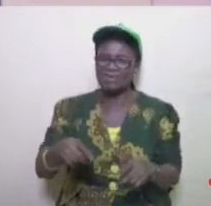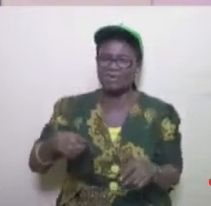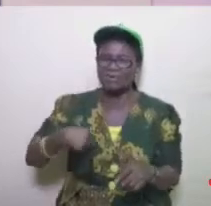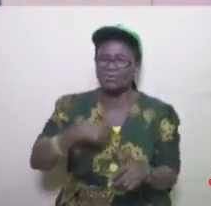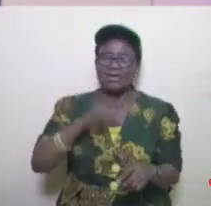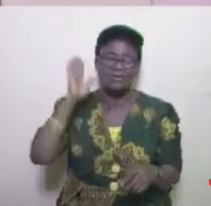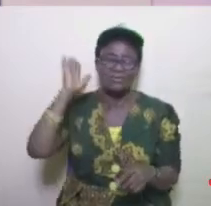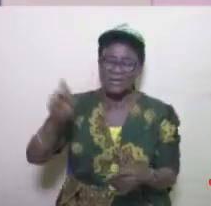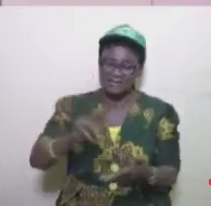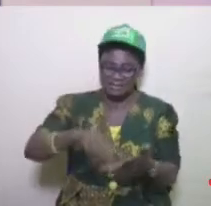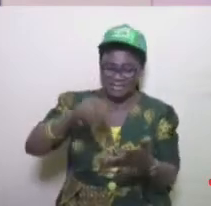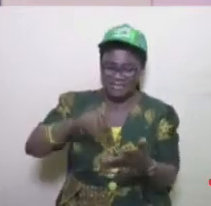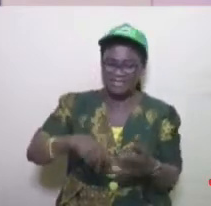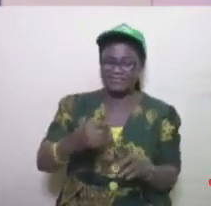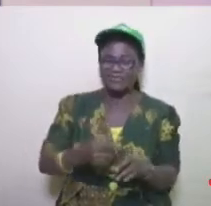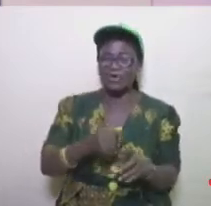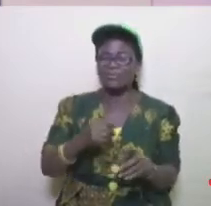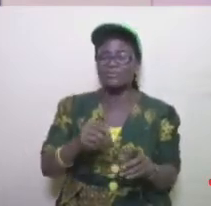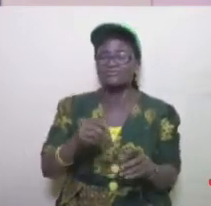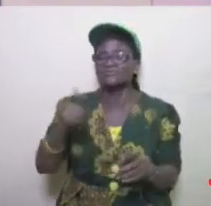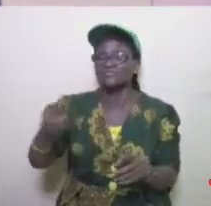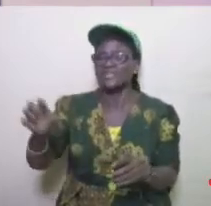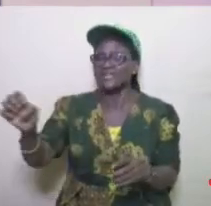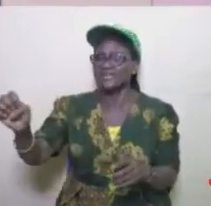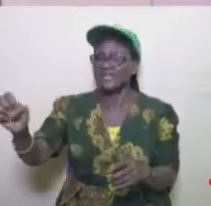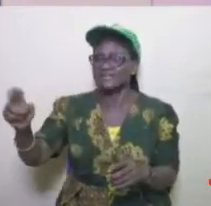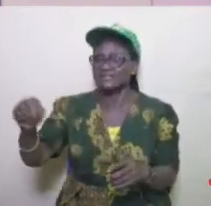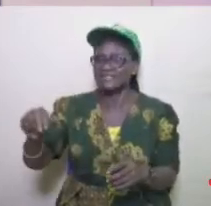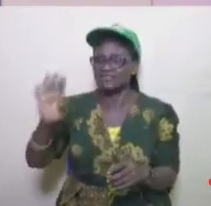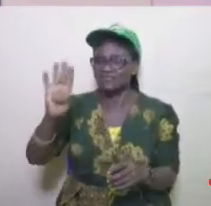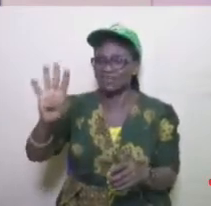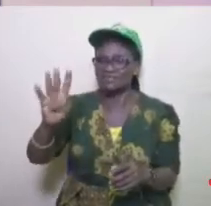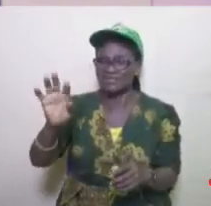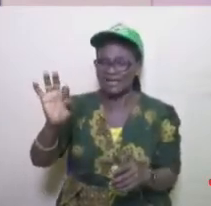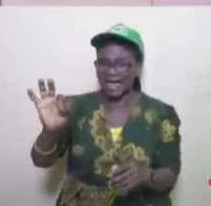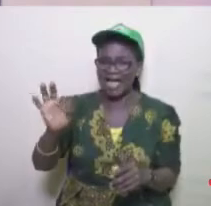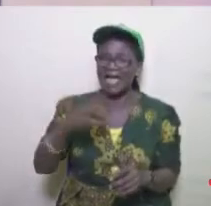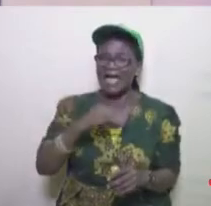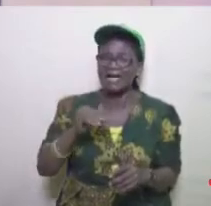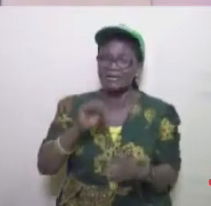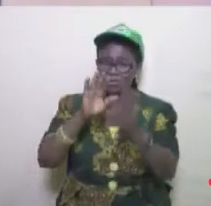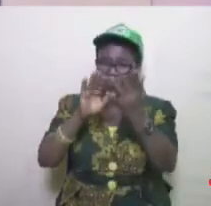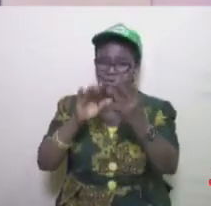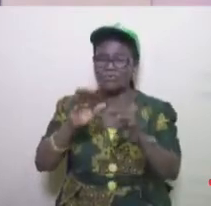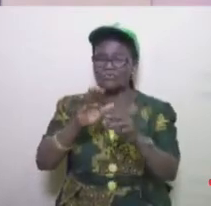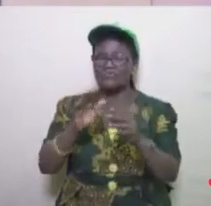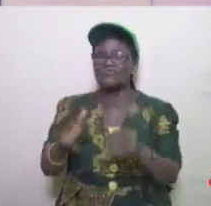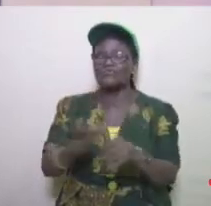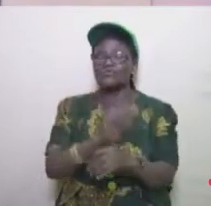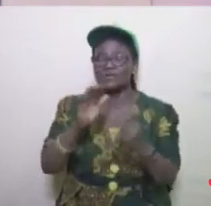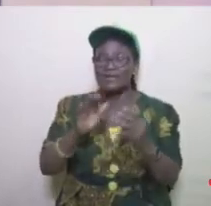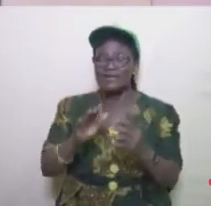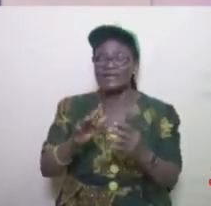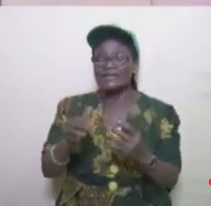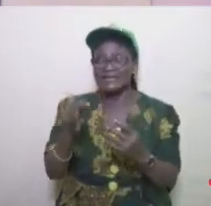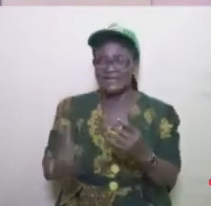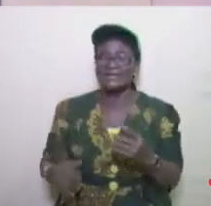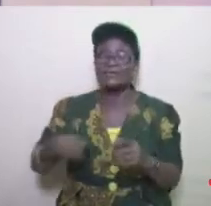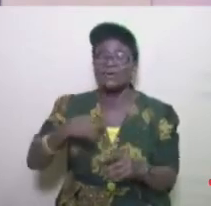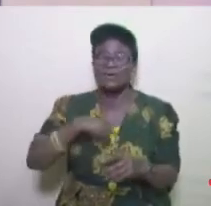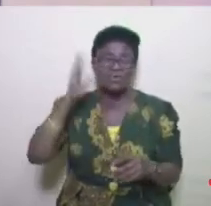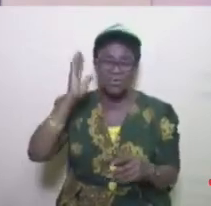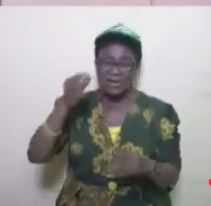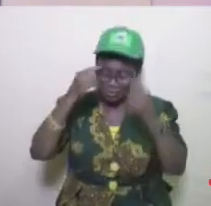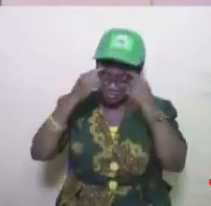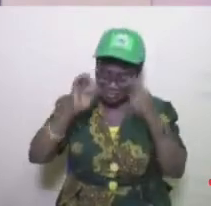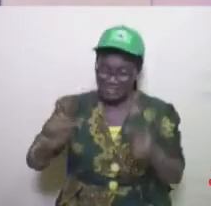Genesis 49, and hopefully we'll be able to consider some few points